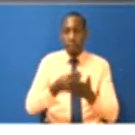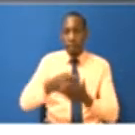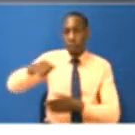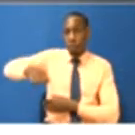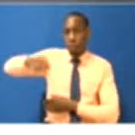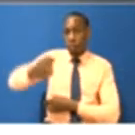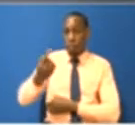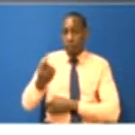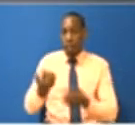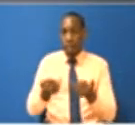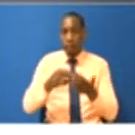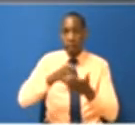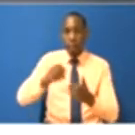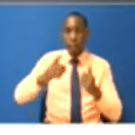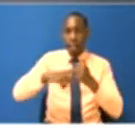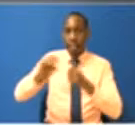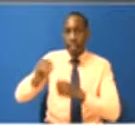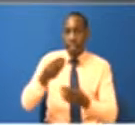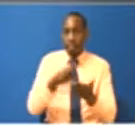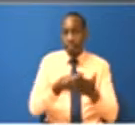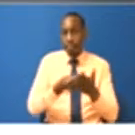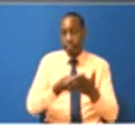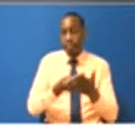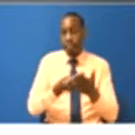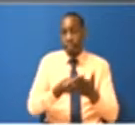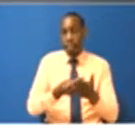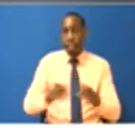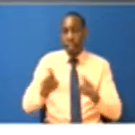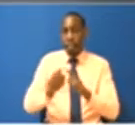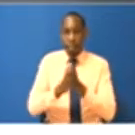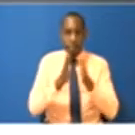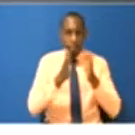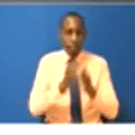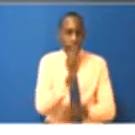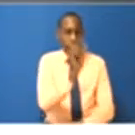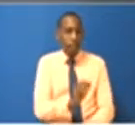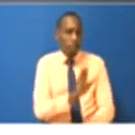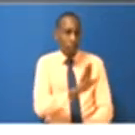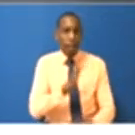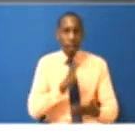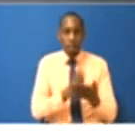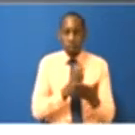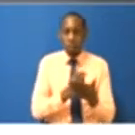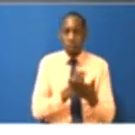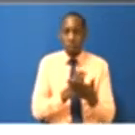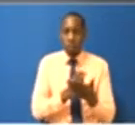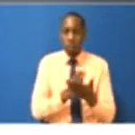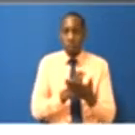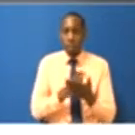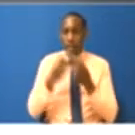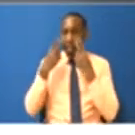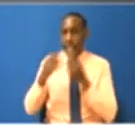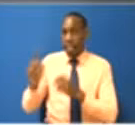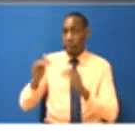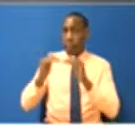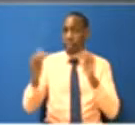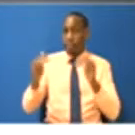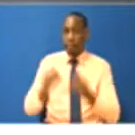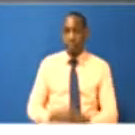jericho now they'll be paying 60. that this person actually finds narrow believable